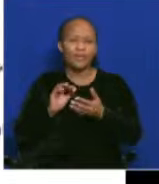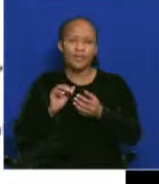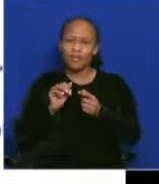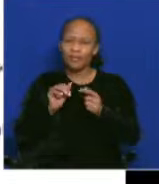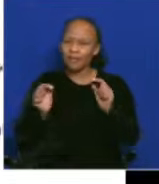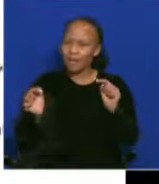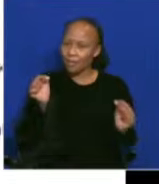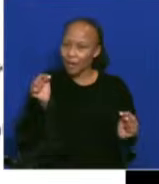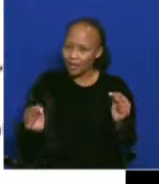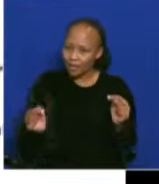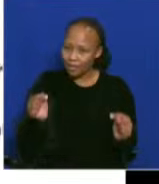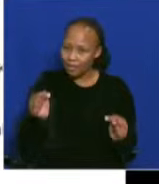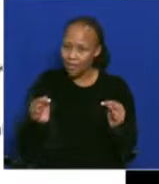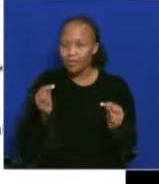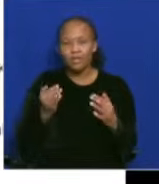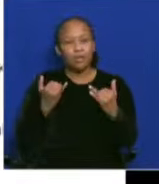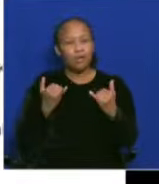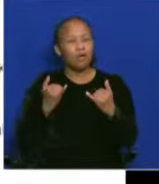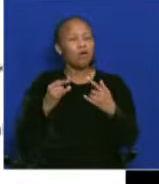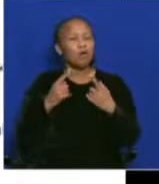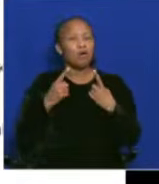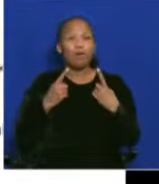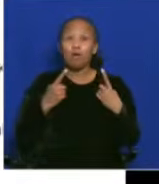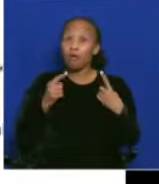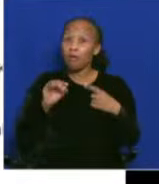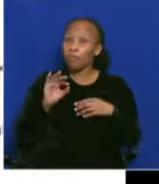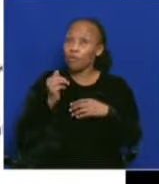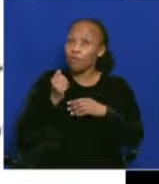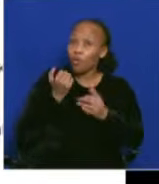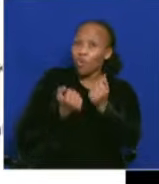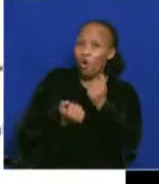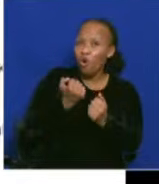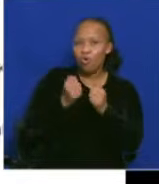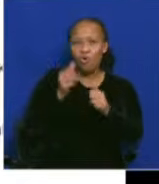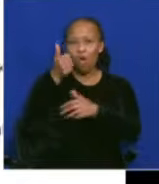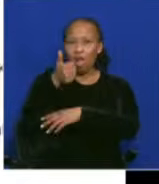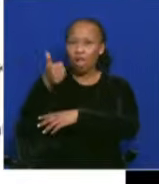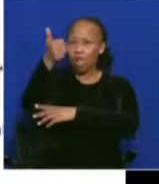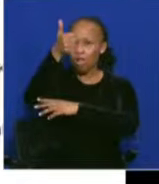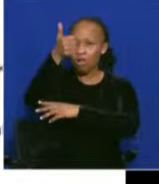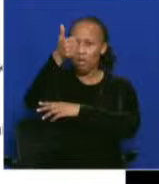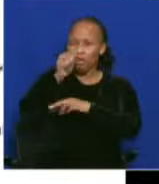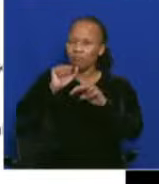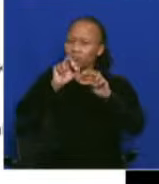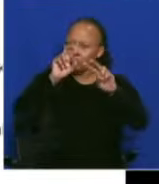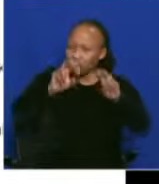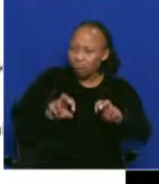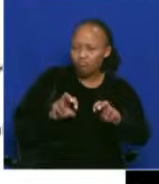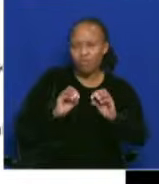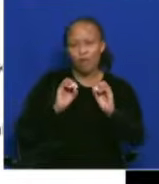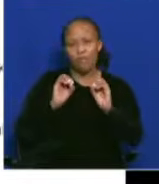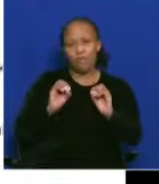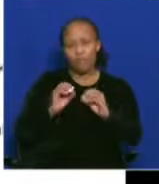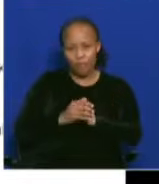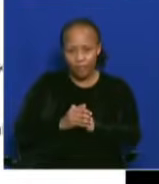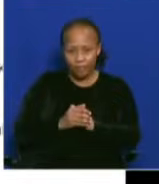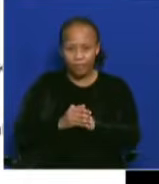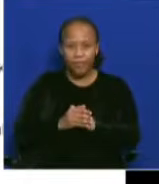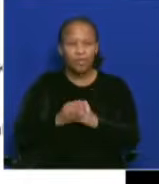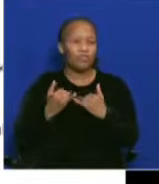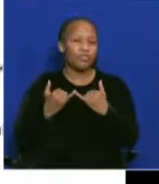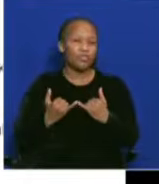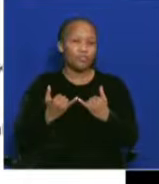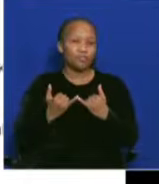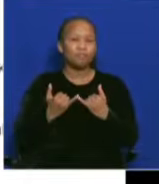or investigative authorities. Their publications frequently reflect commercial interests and policy positions.